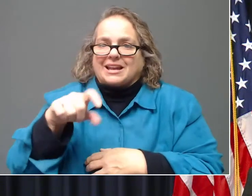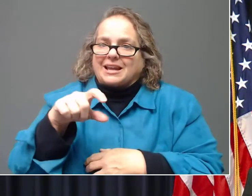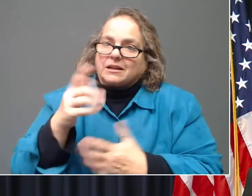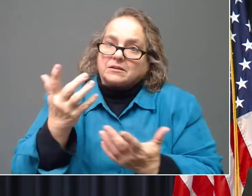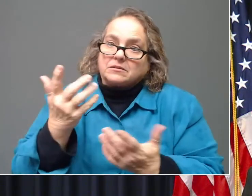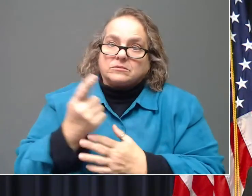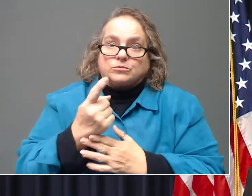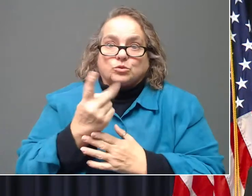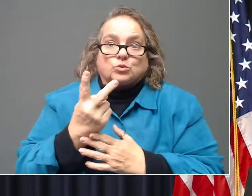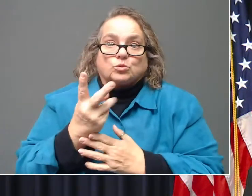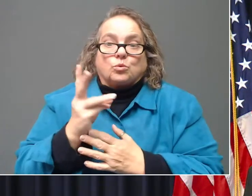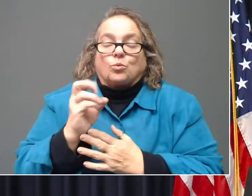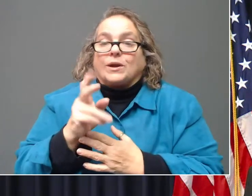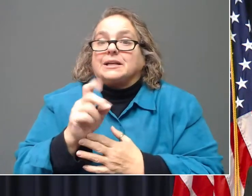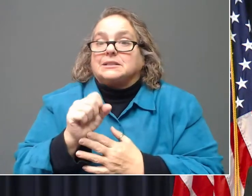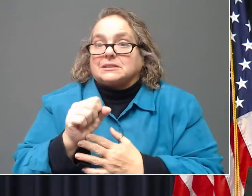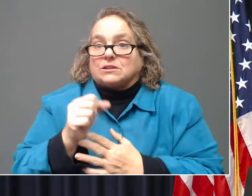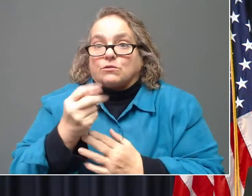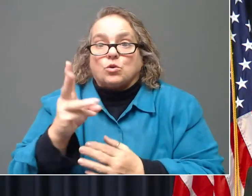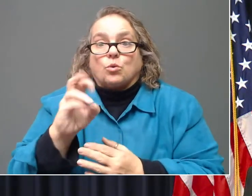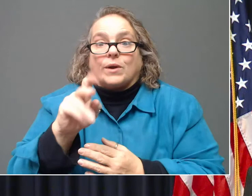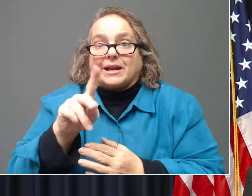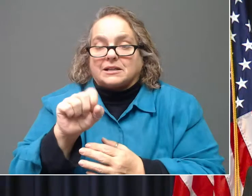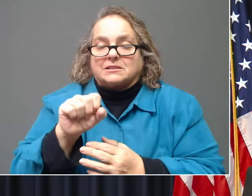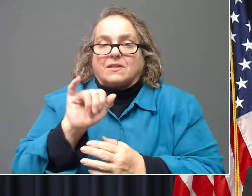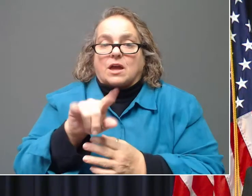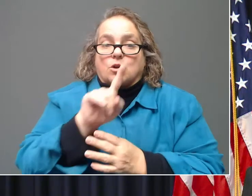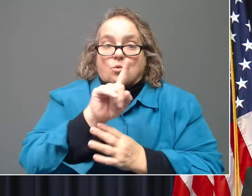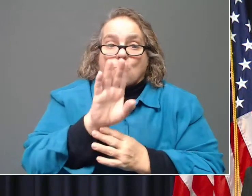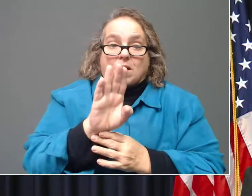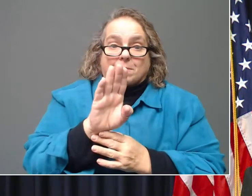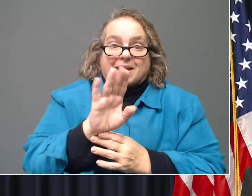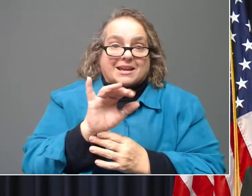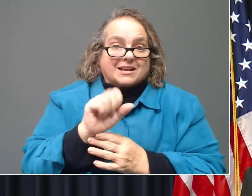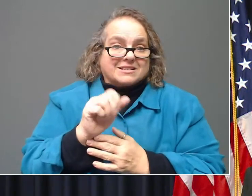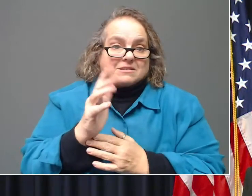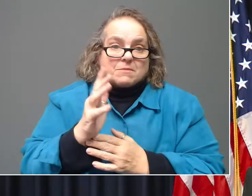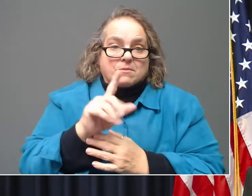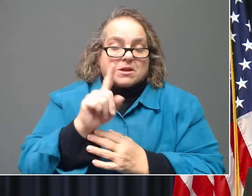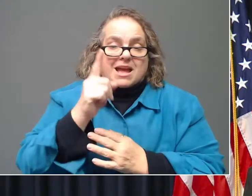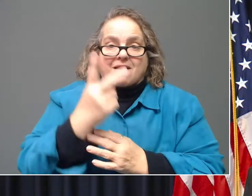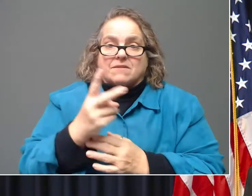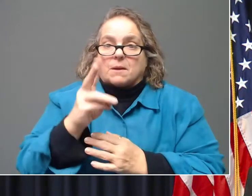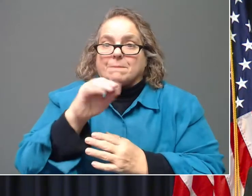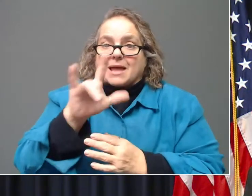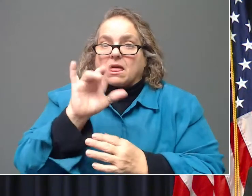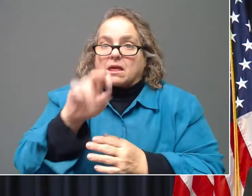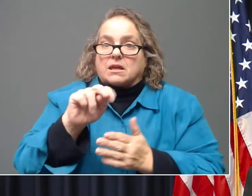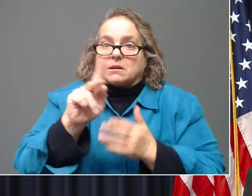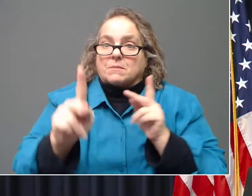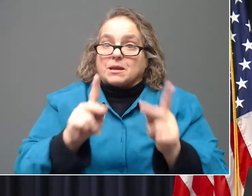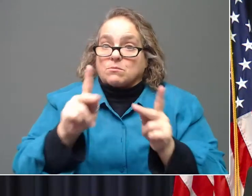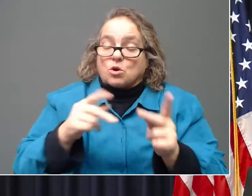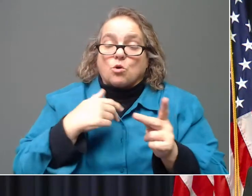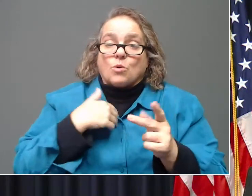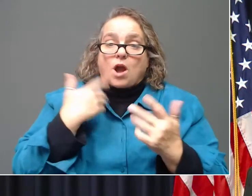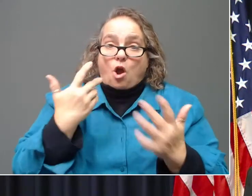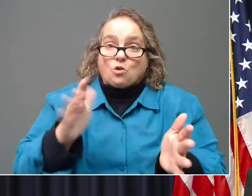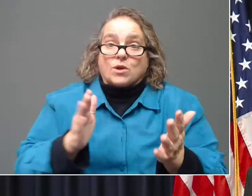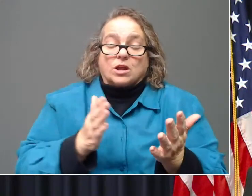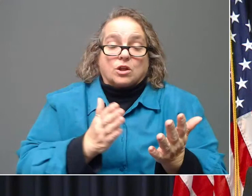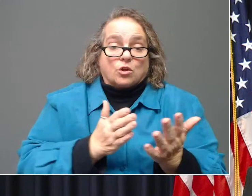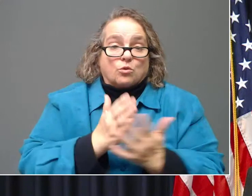that 1B is, altogether probably 500,000 people. And we were already through, the